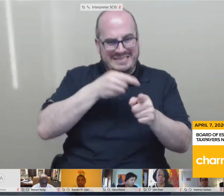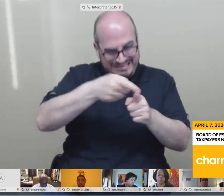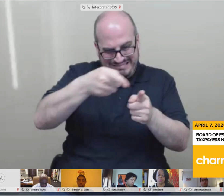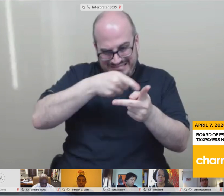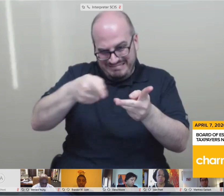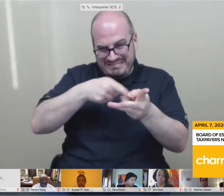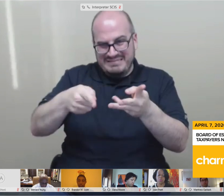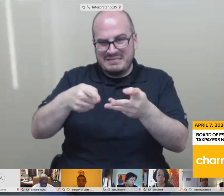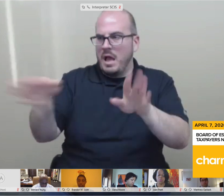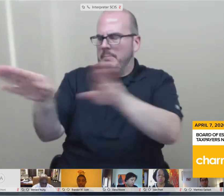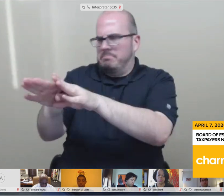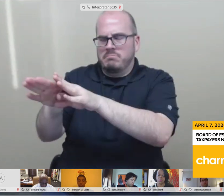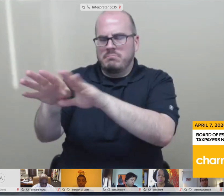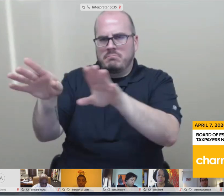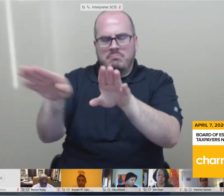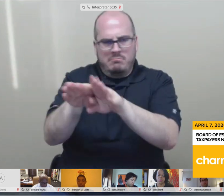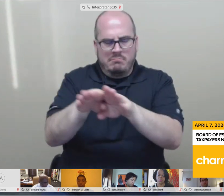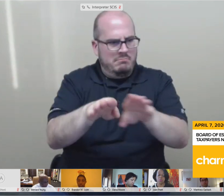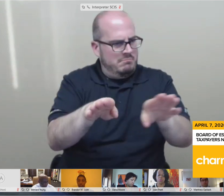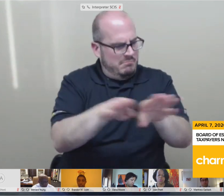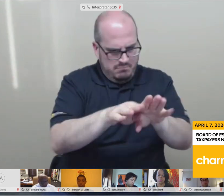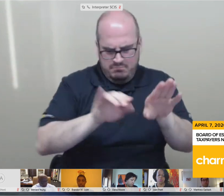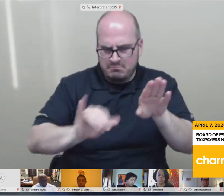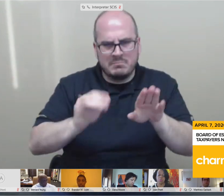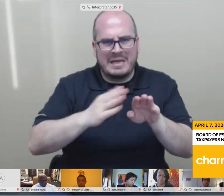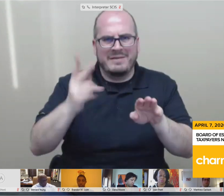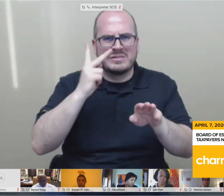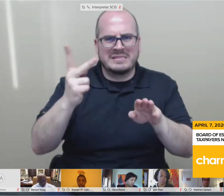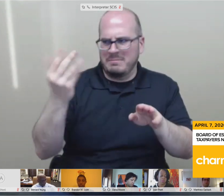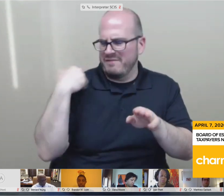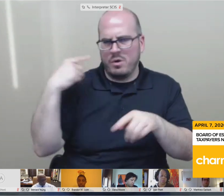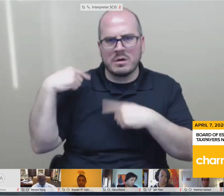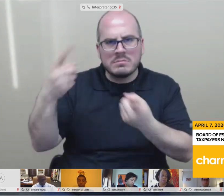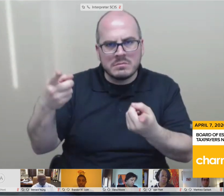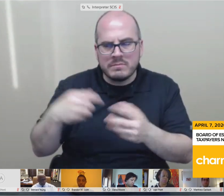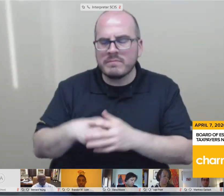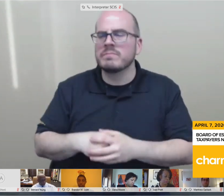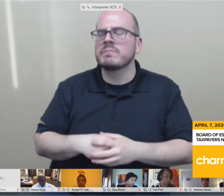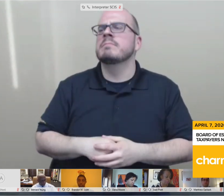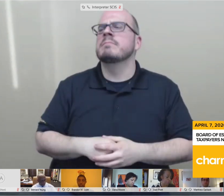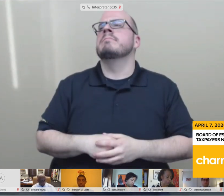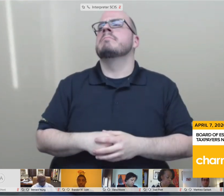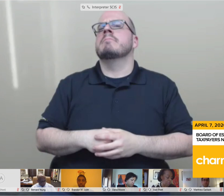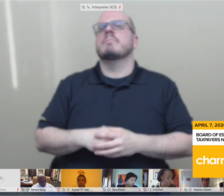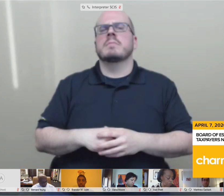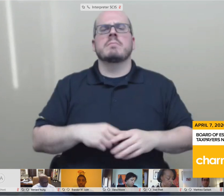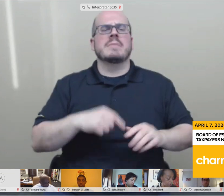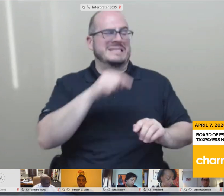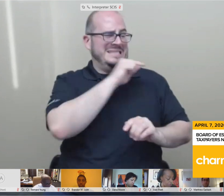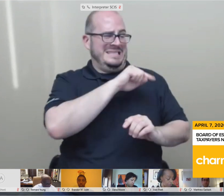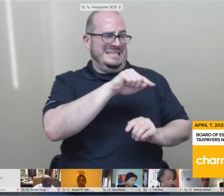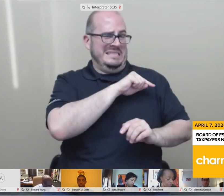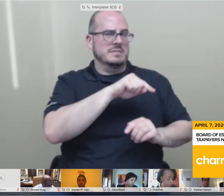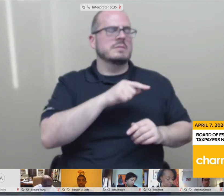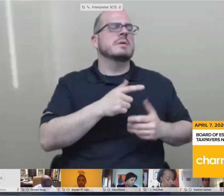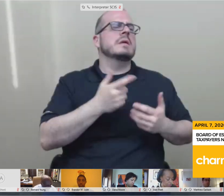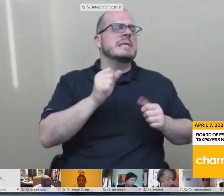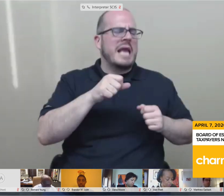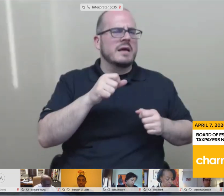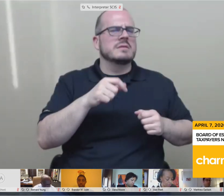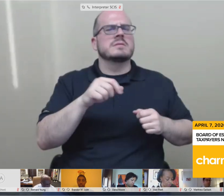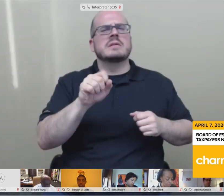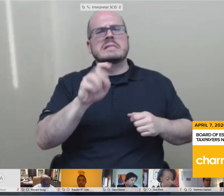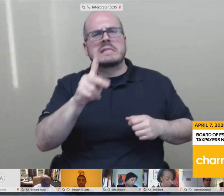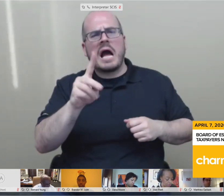recession, what happened was there was some noise in the stock market, and there was a lot of noise in the real